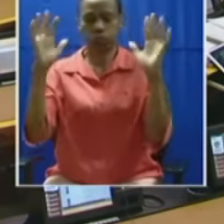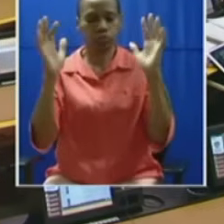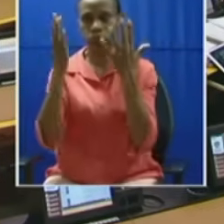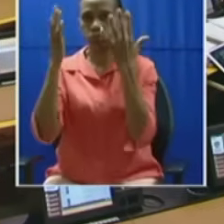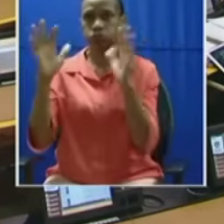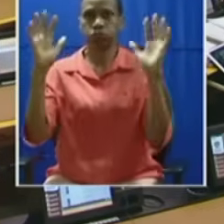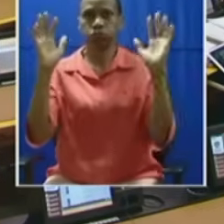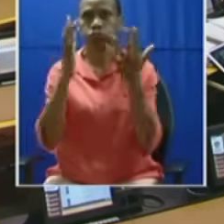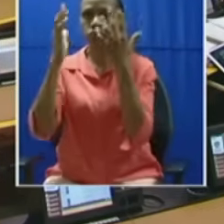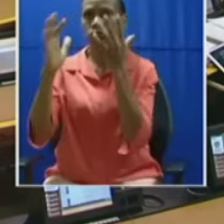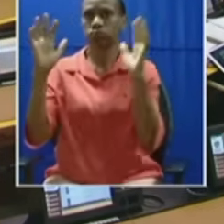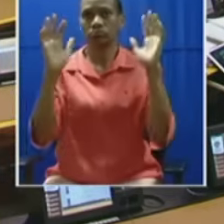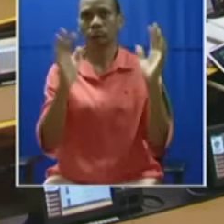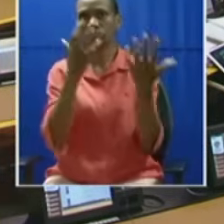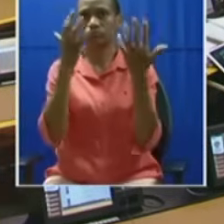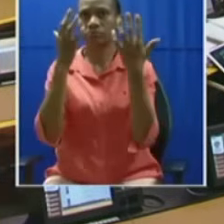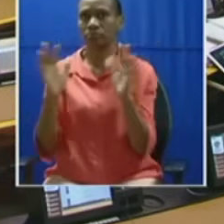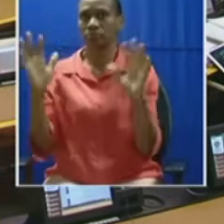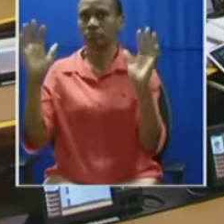Order.